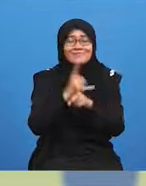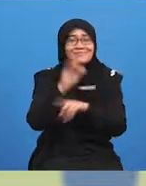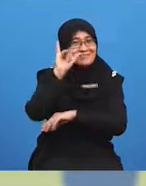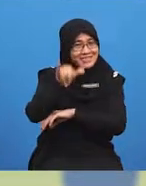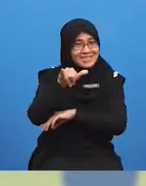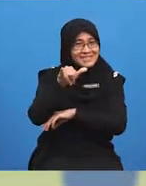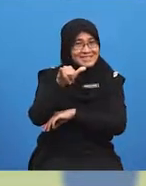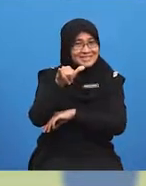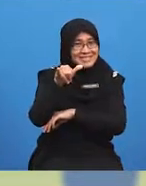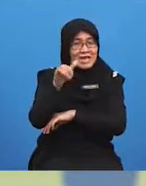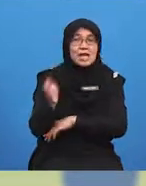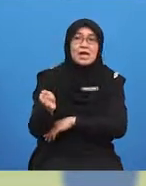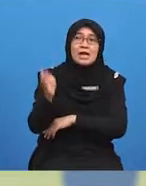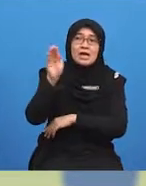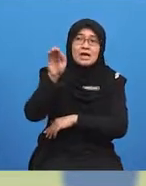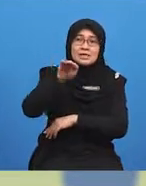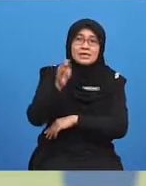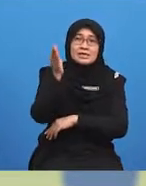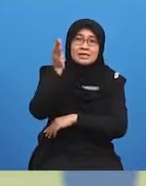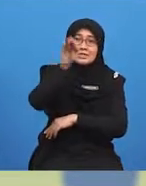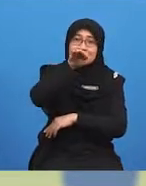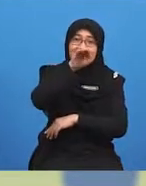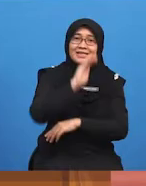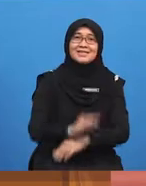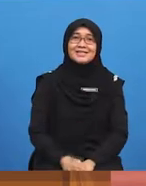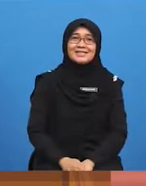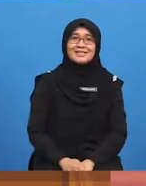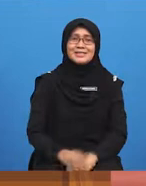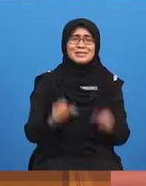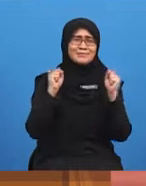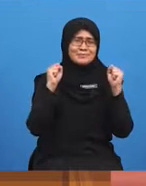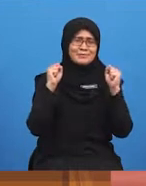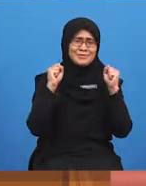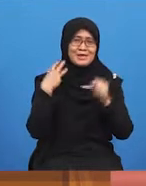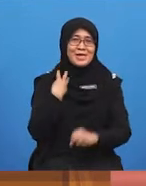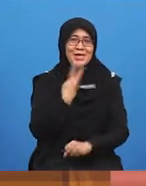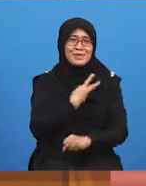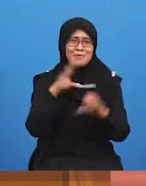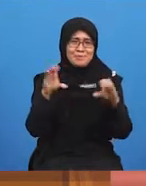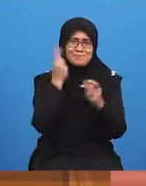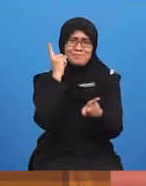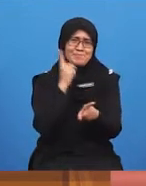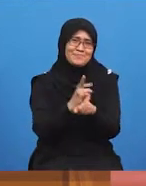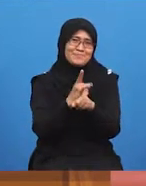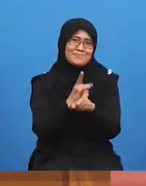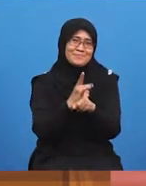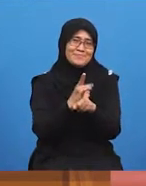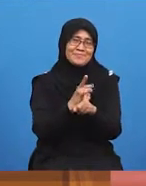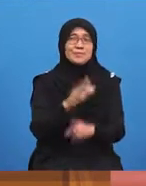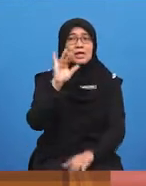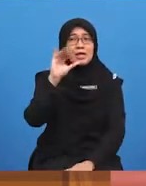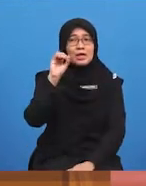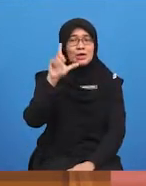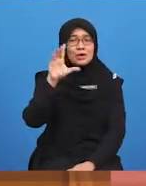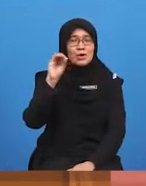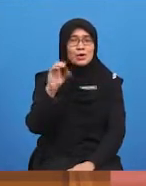Yes, the answer is stairs. Yay, we did it, boys and girls. Yolo